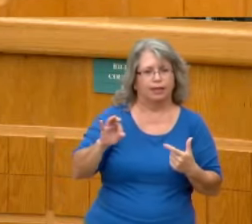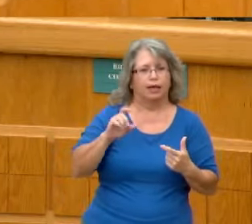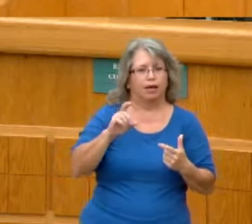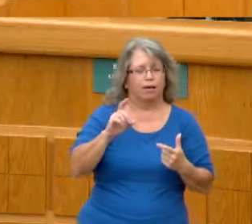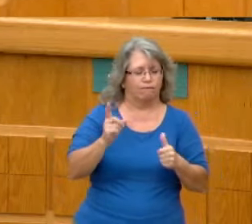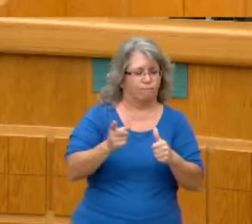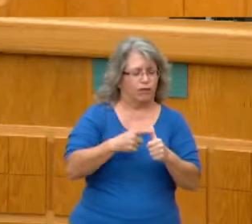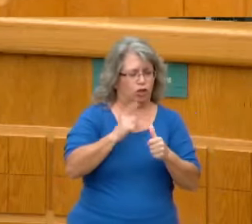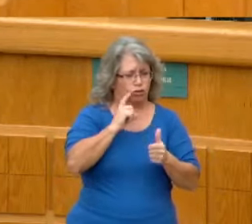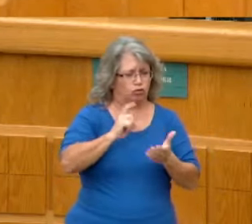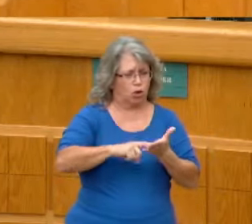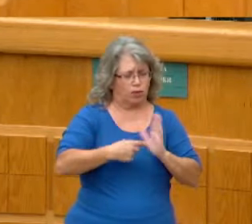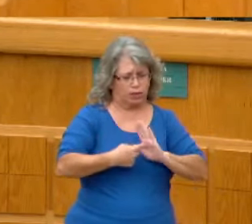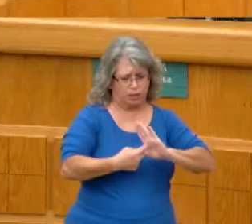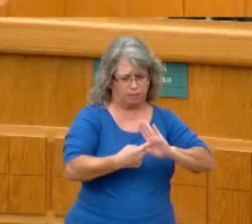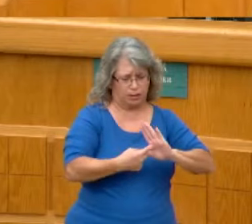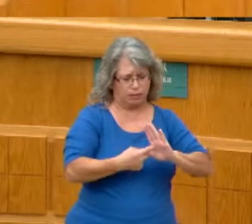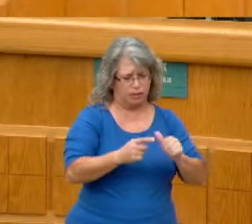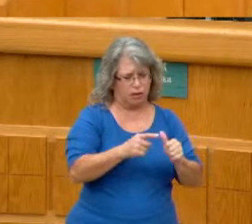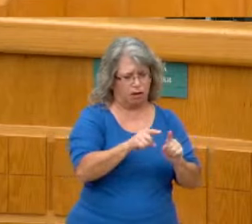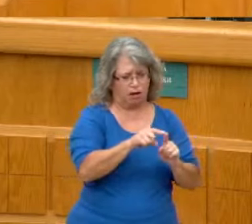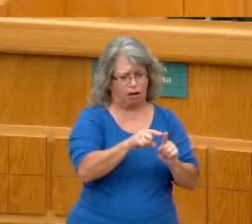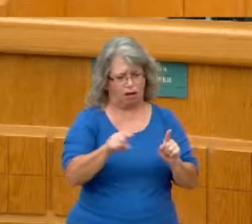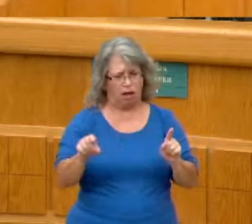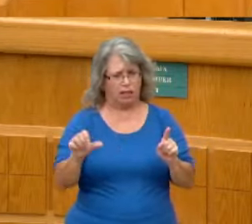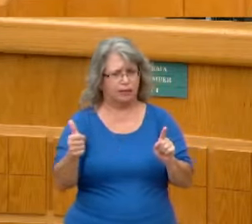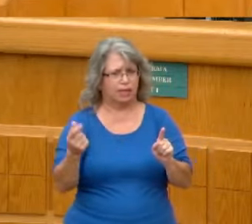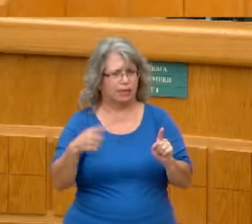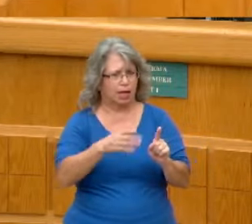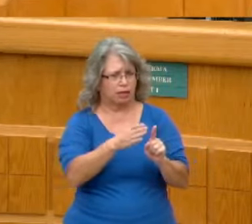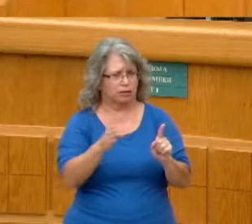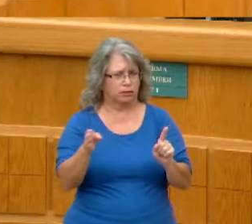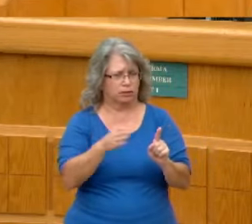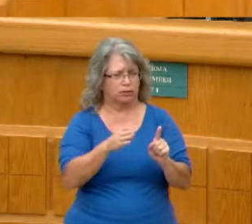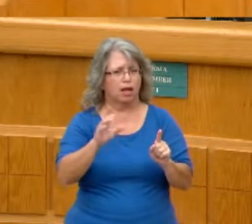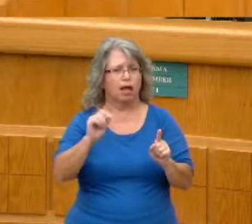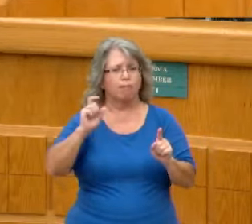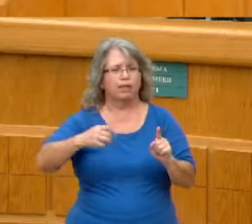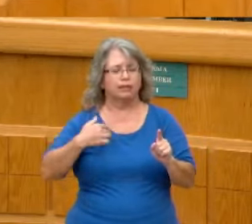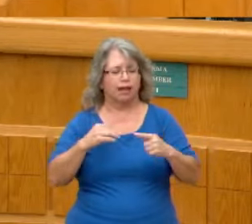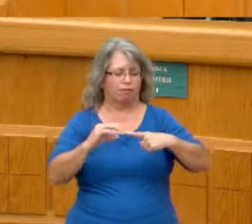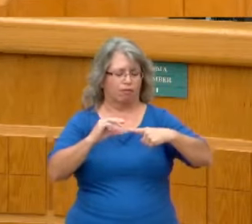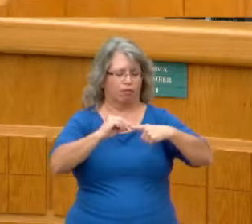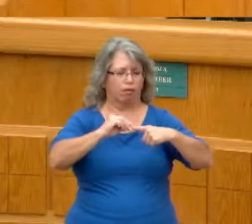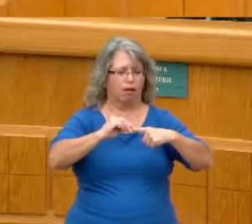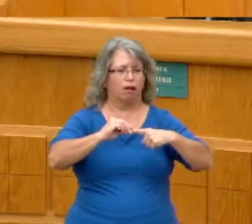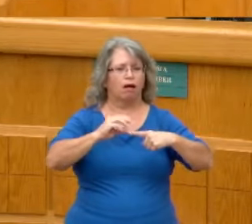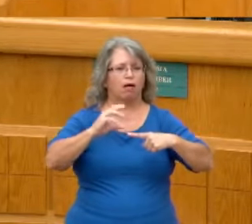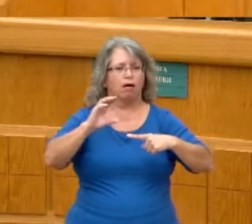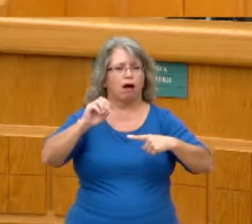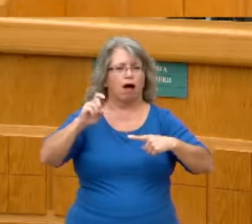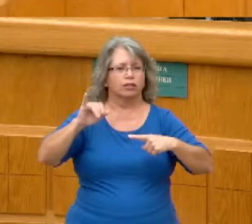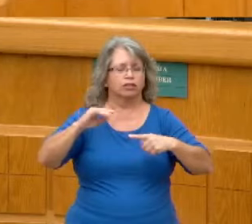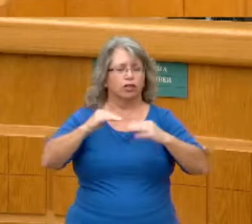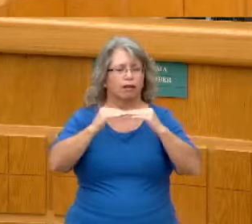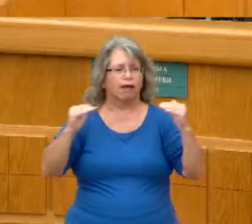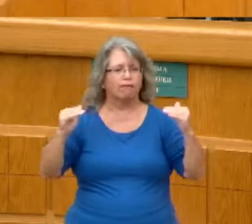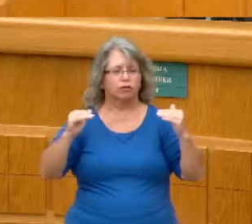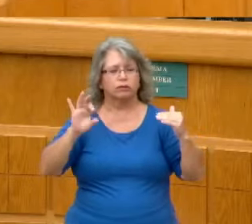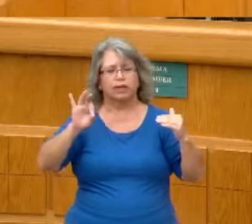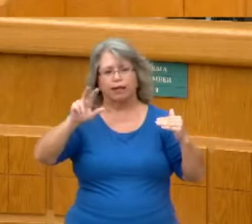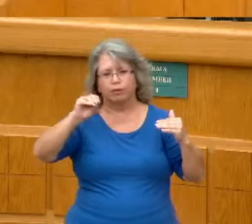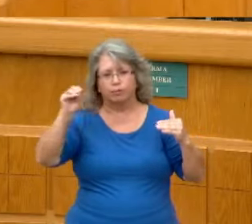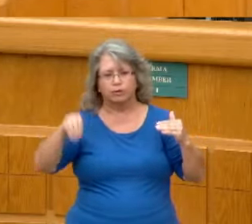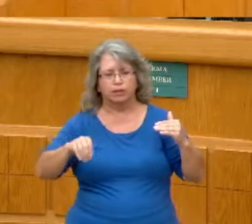a pulse oxygen level greater than 93%. These individuals, 12 years of age and older, who weigh at least